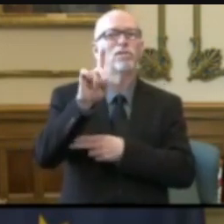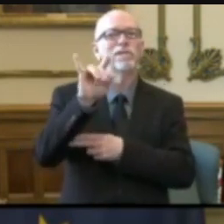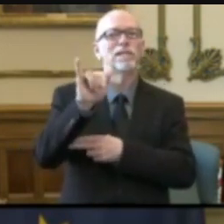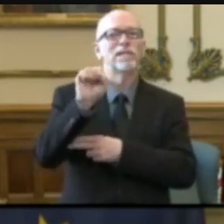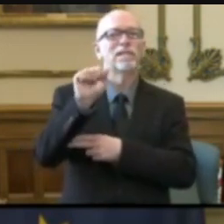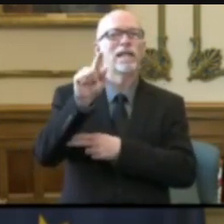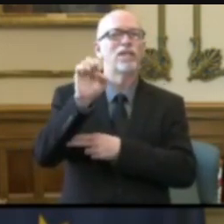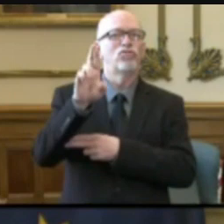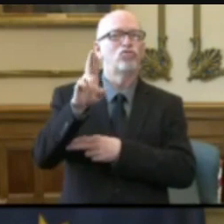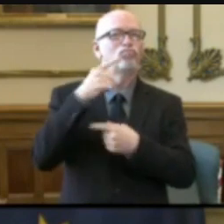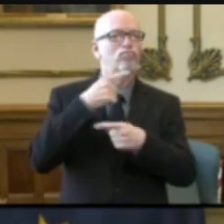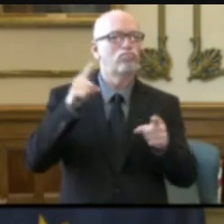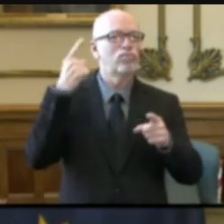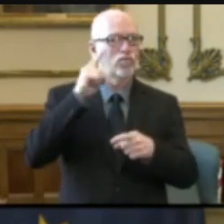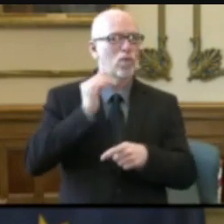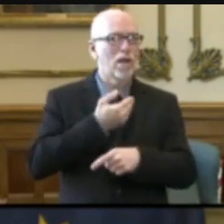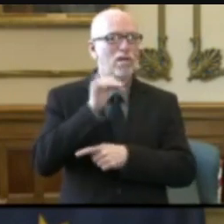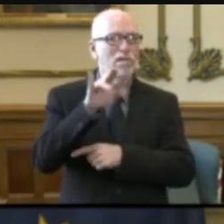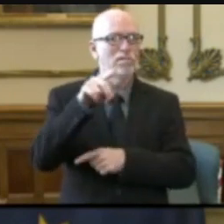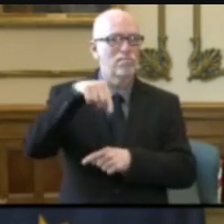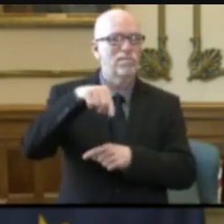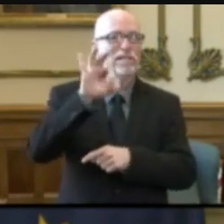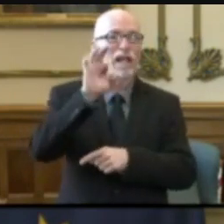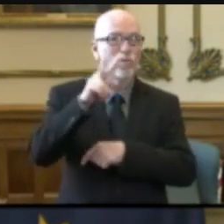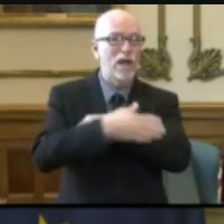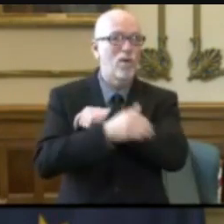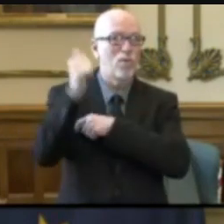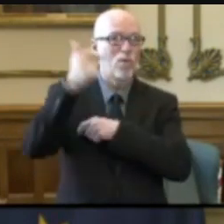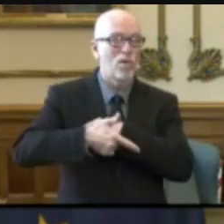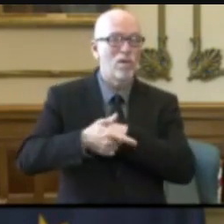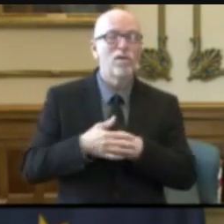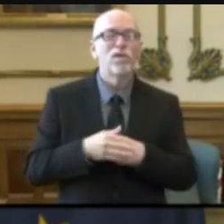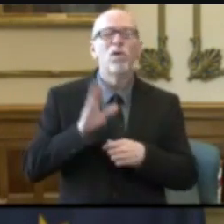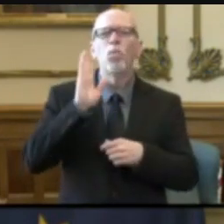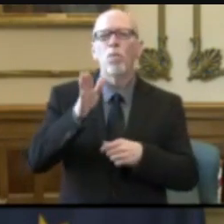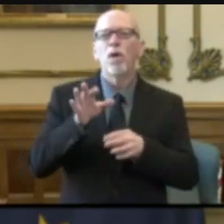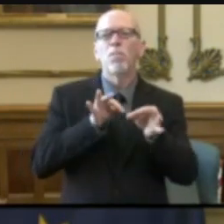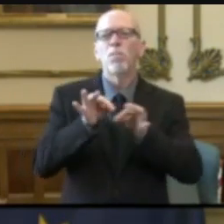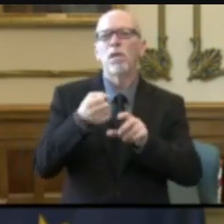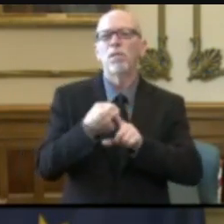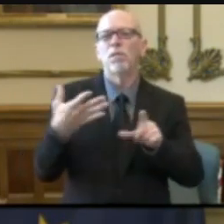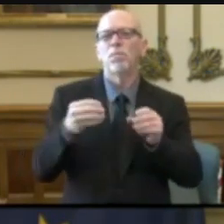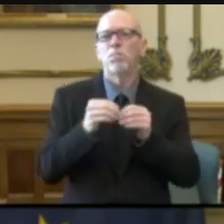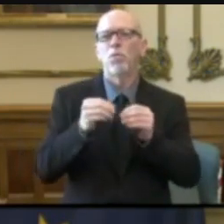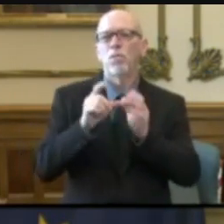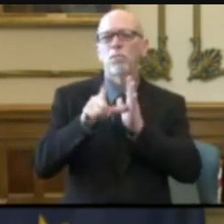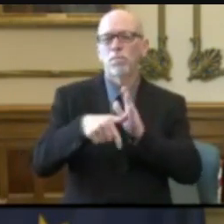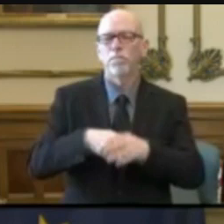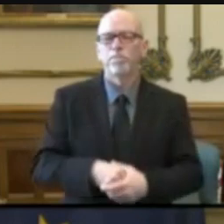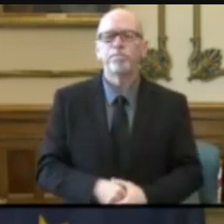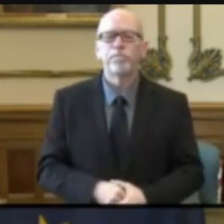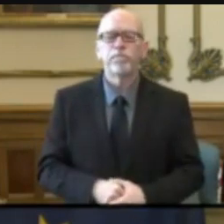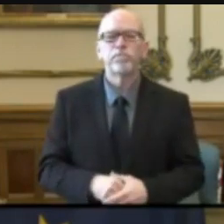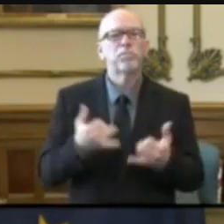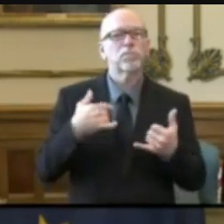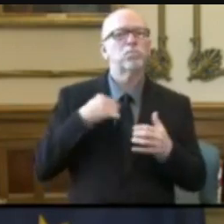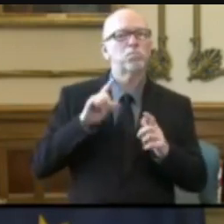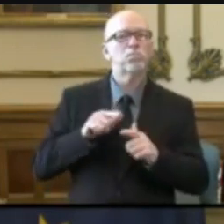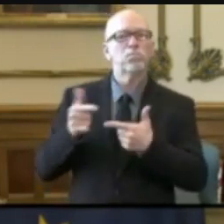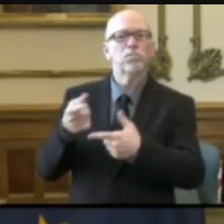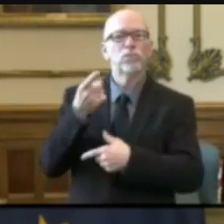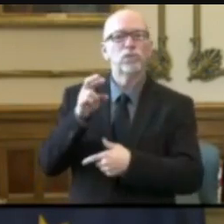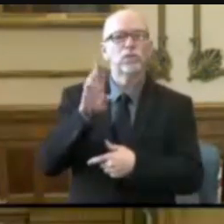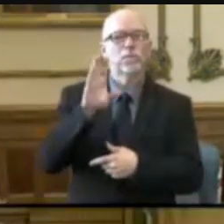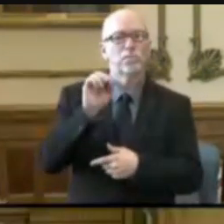for all of our 92 counties here in the state of Indiana. You'll hear a little bit more about that as well. So at this time, I'll turn it over to Dr.